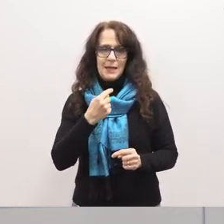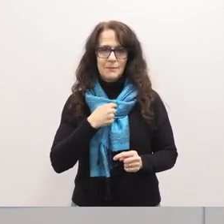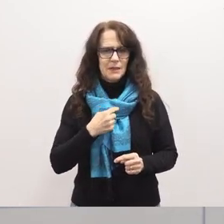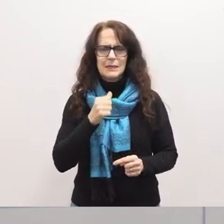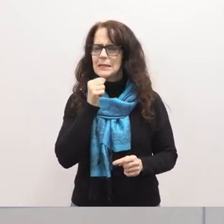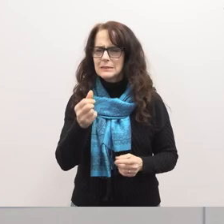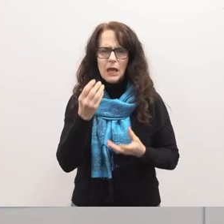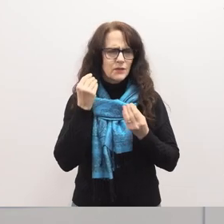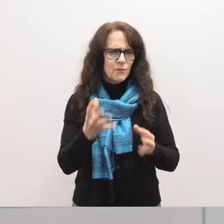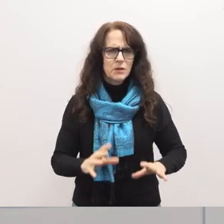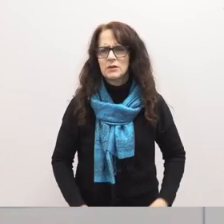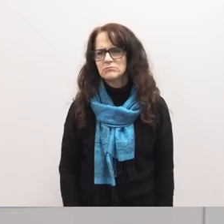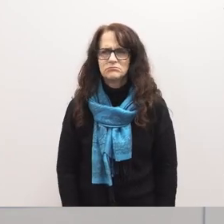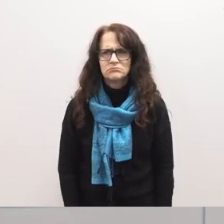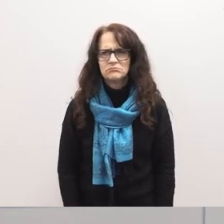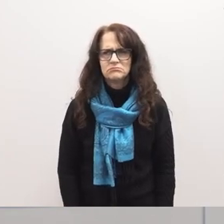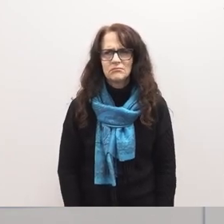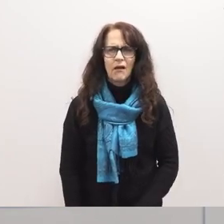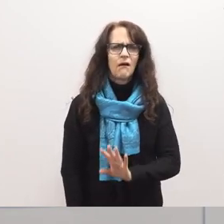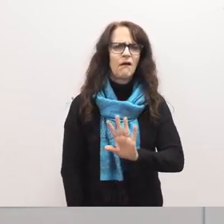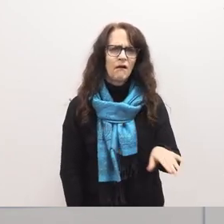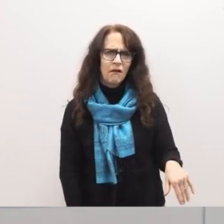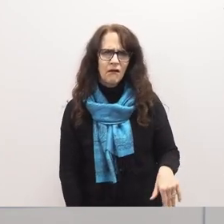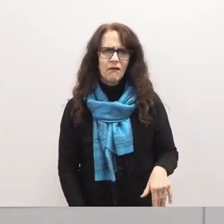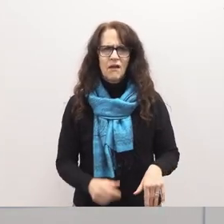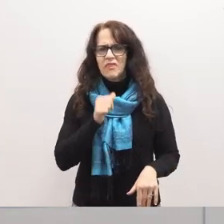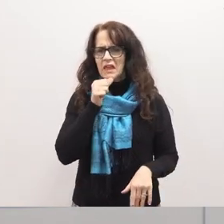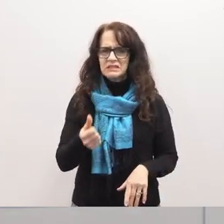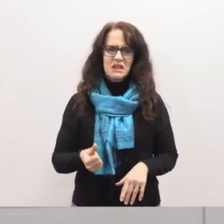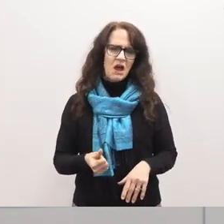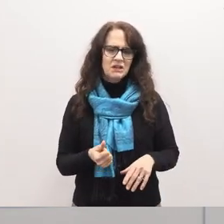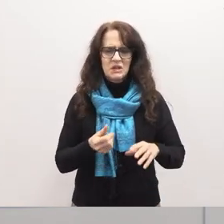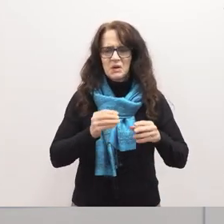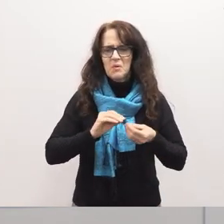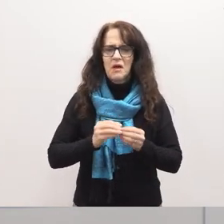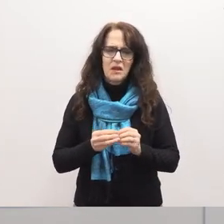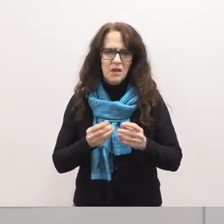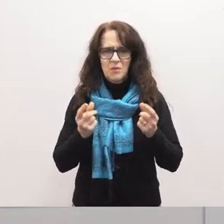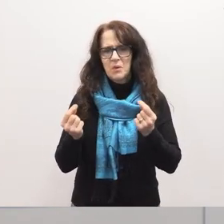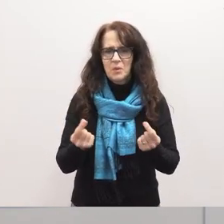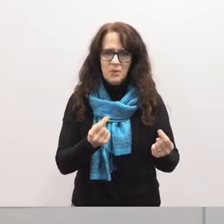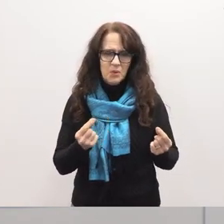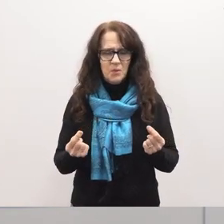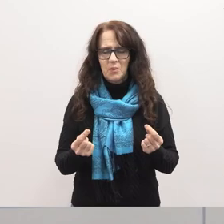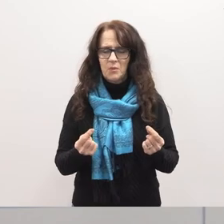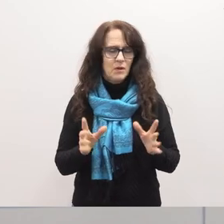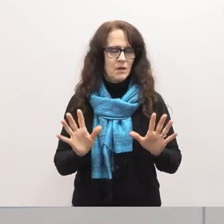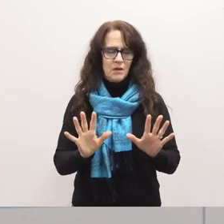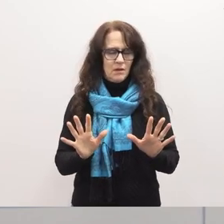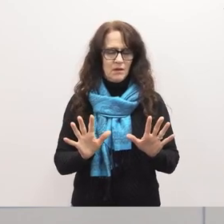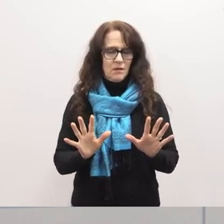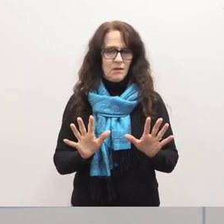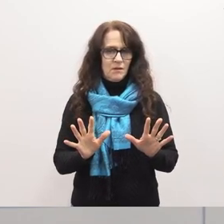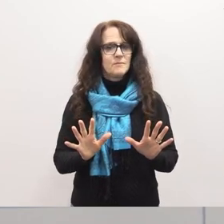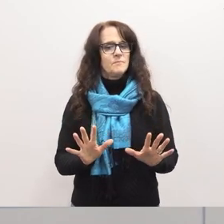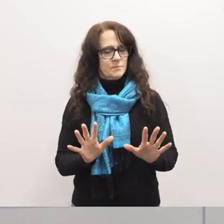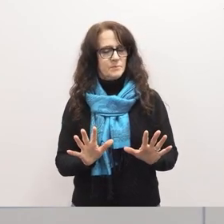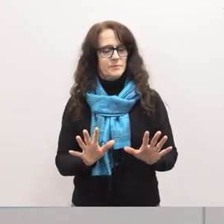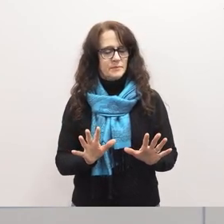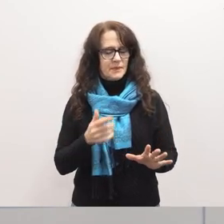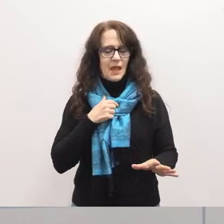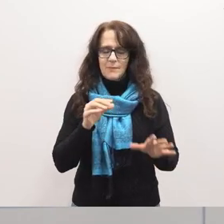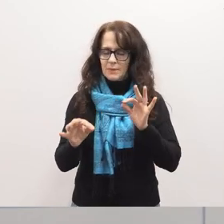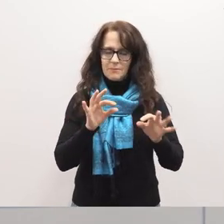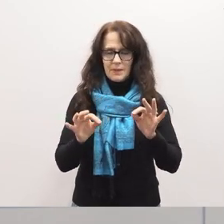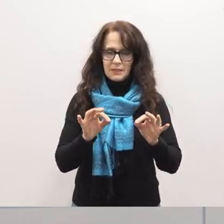not information, it's not quantitative, we don't know what to do with that, I would say, you know, I've been picking juries